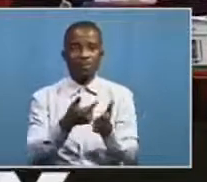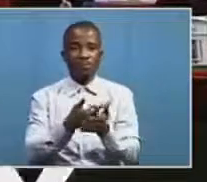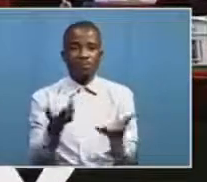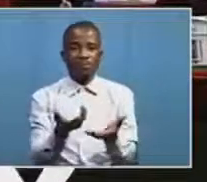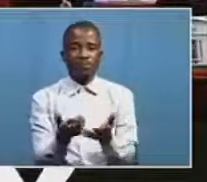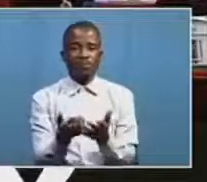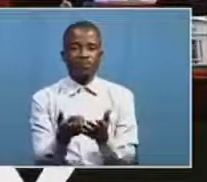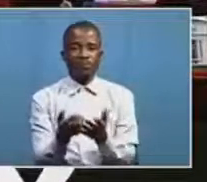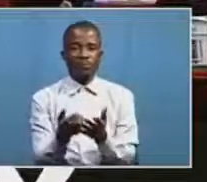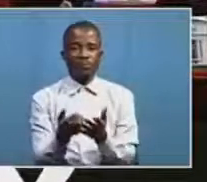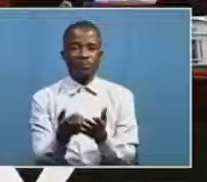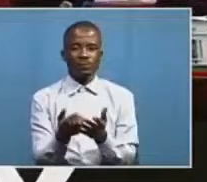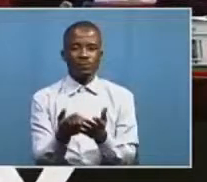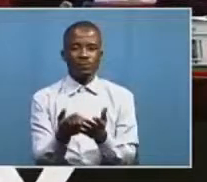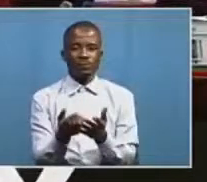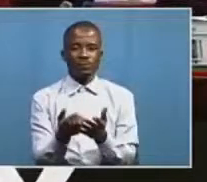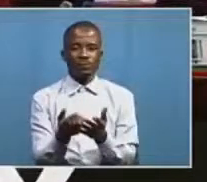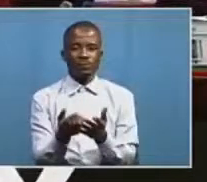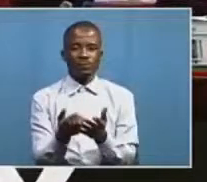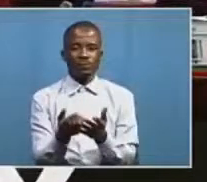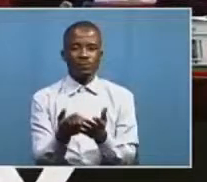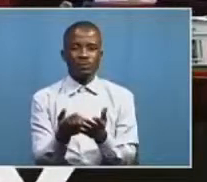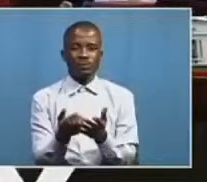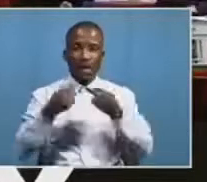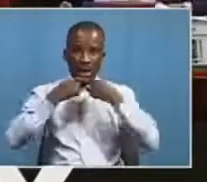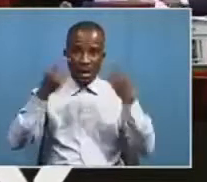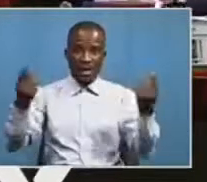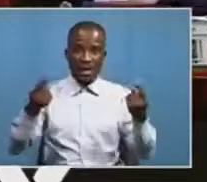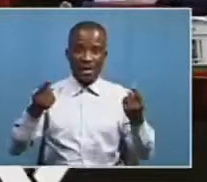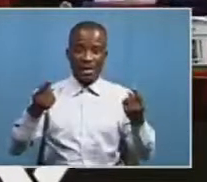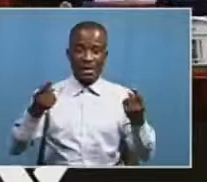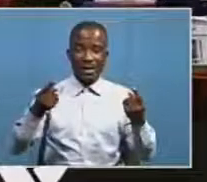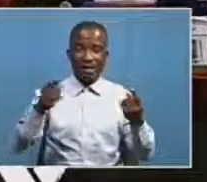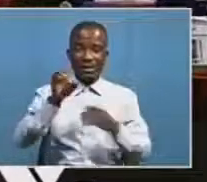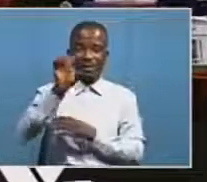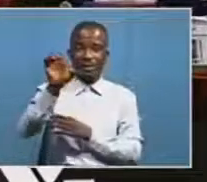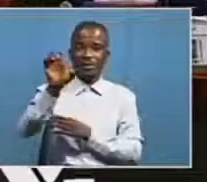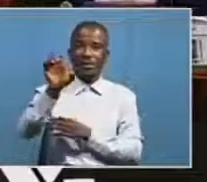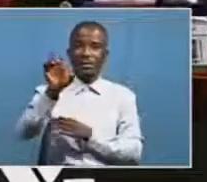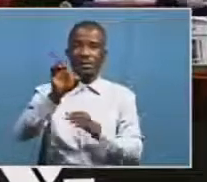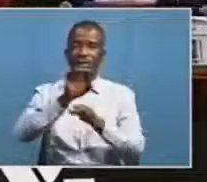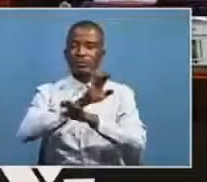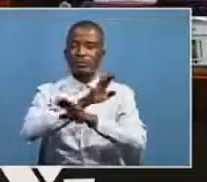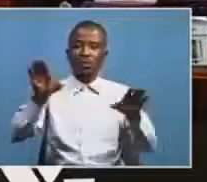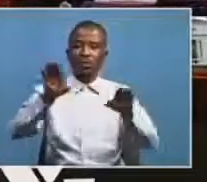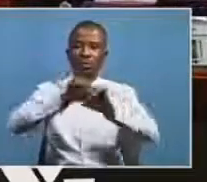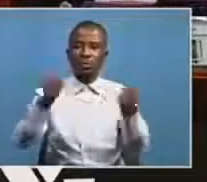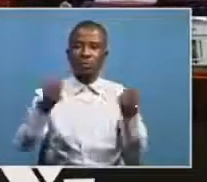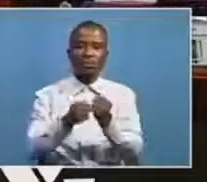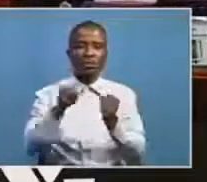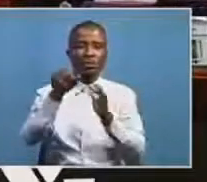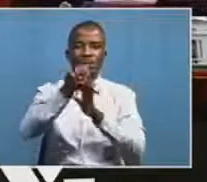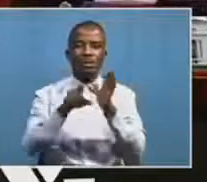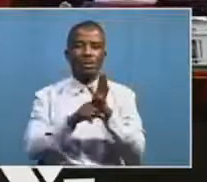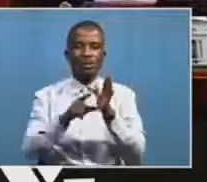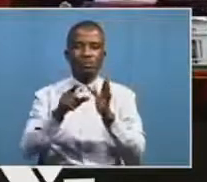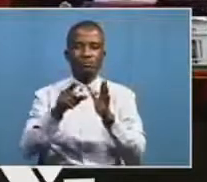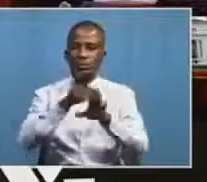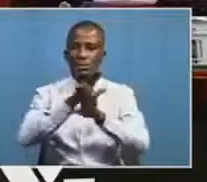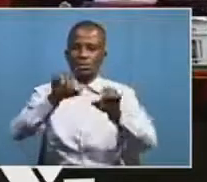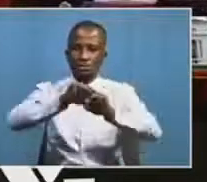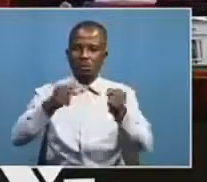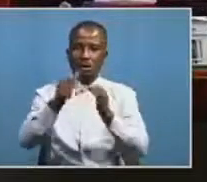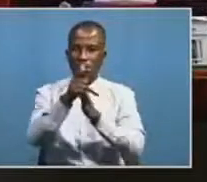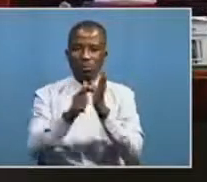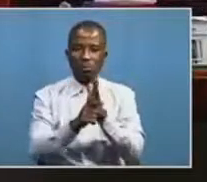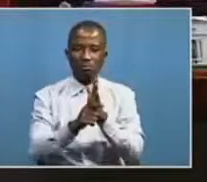of the 1992 Constitution. The declaration by the first respondent, therefore, did not violate Clause 3 of Article 63